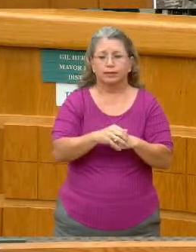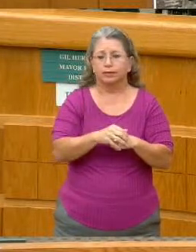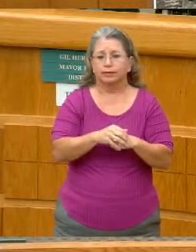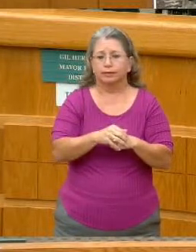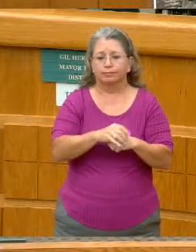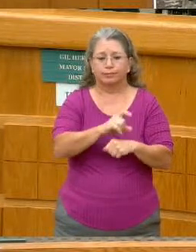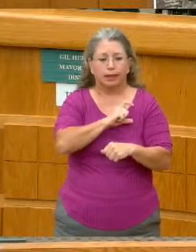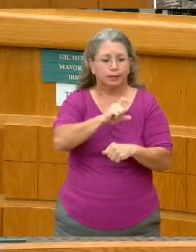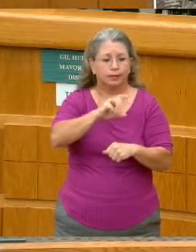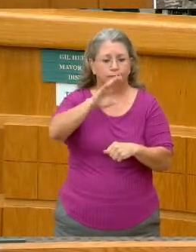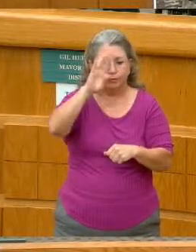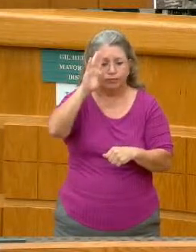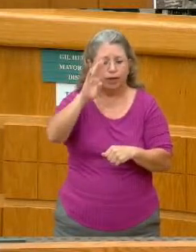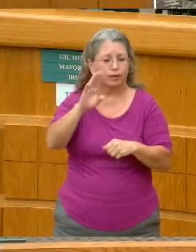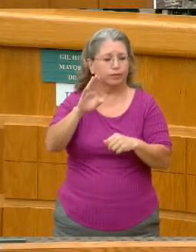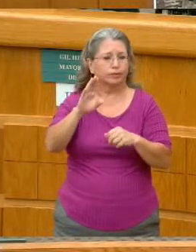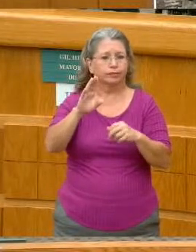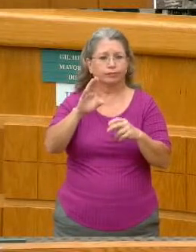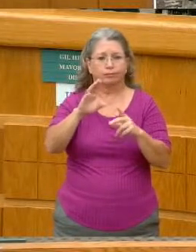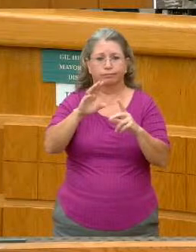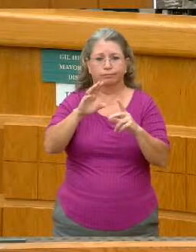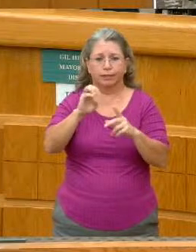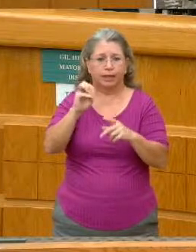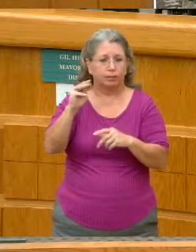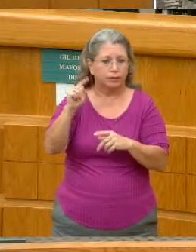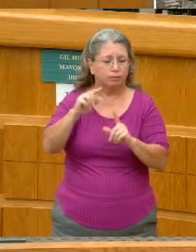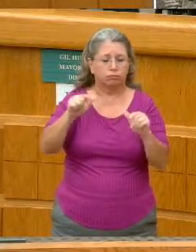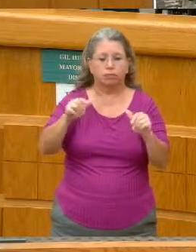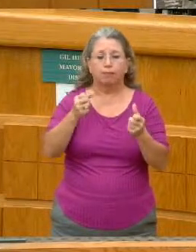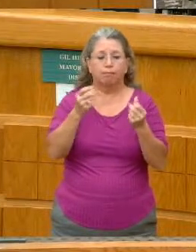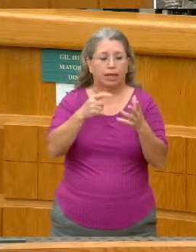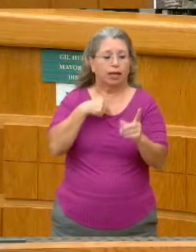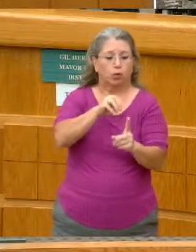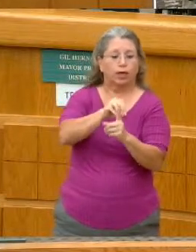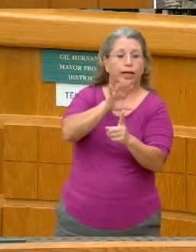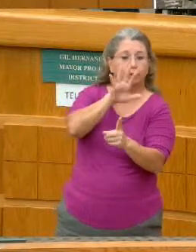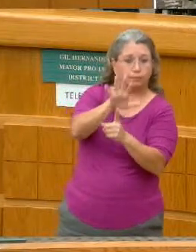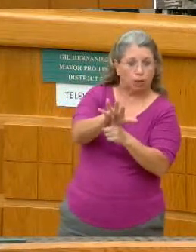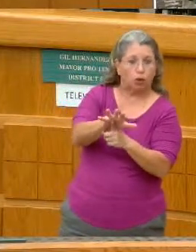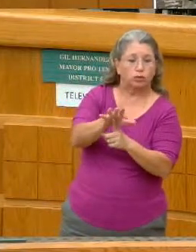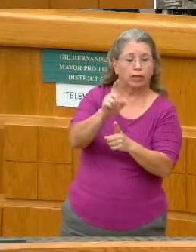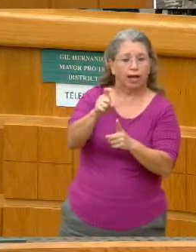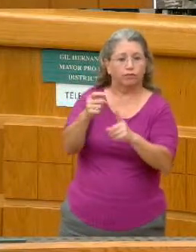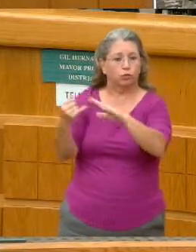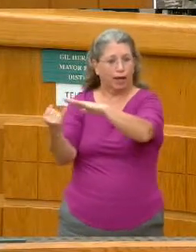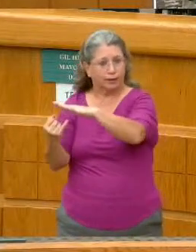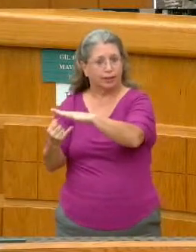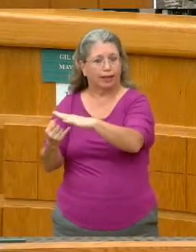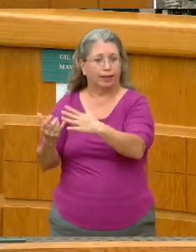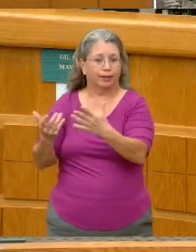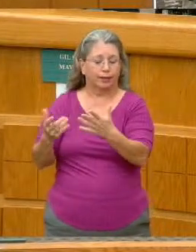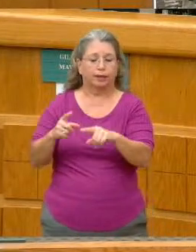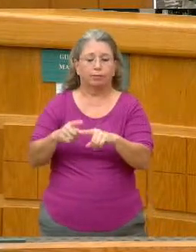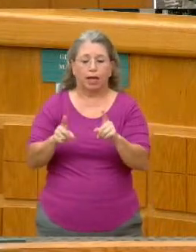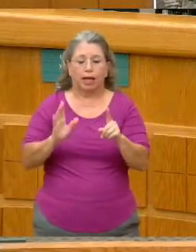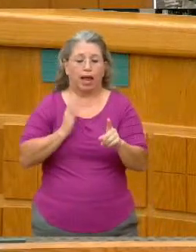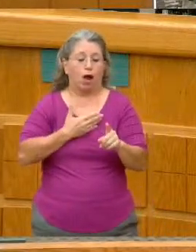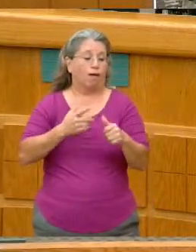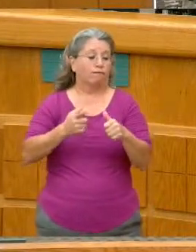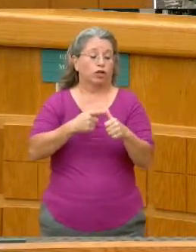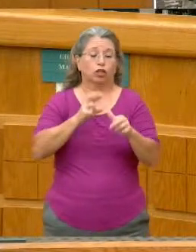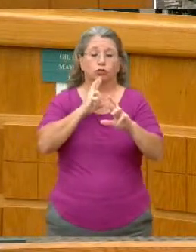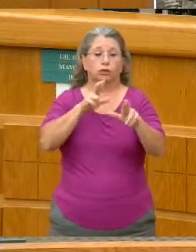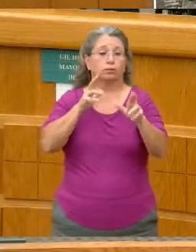And many, many have been exposed to the coronavirus and had to have isolated. But in general, our first